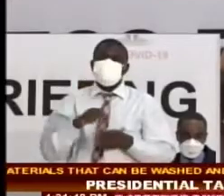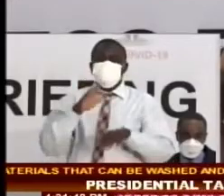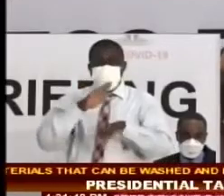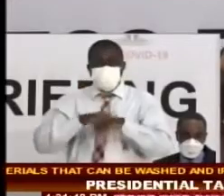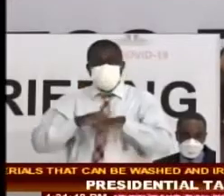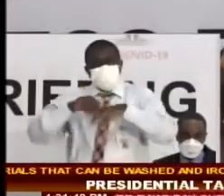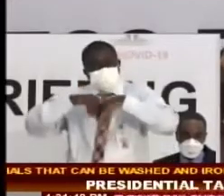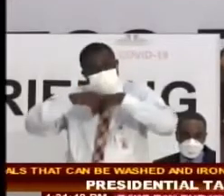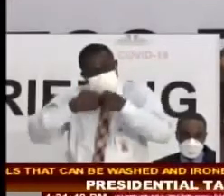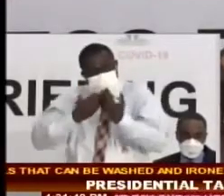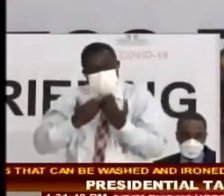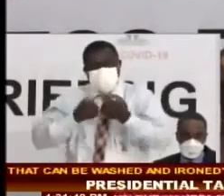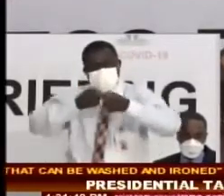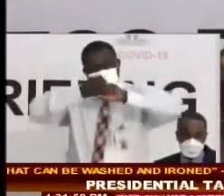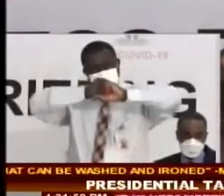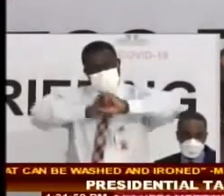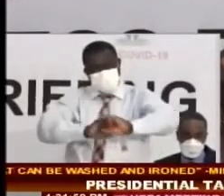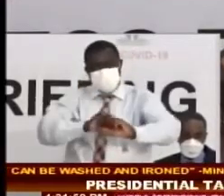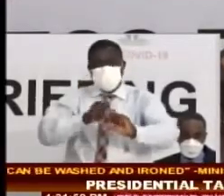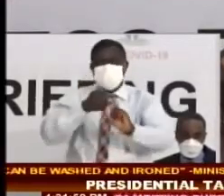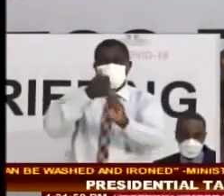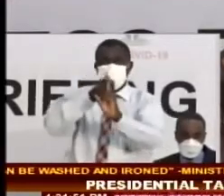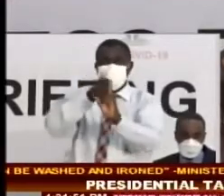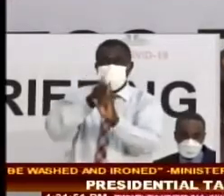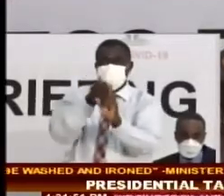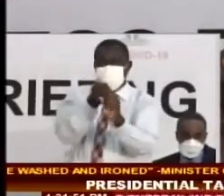protect themselves and avoid